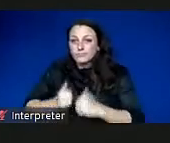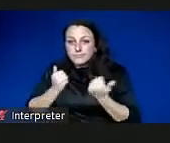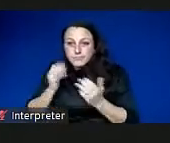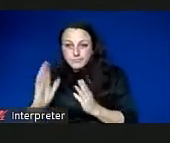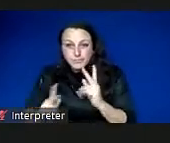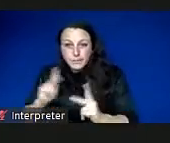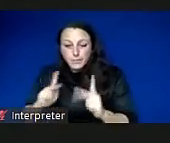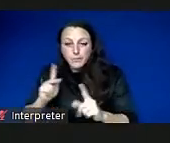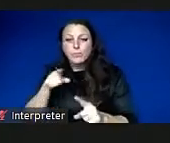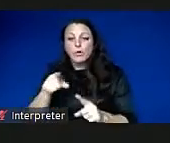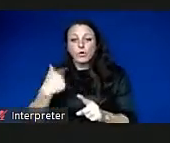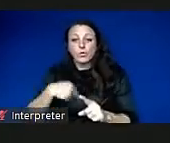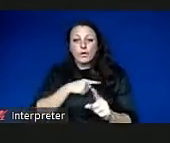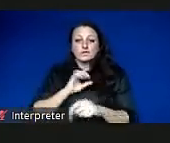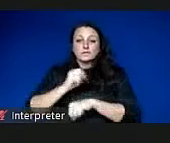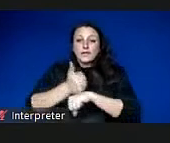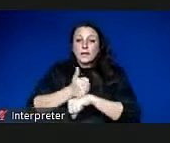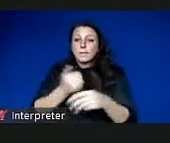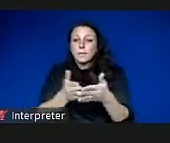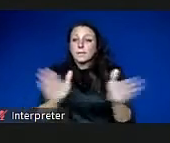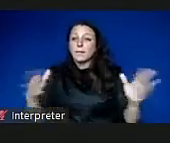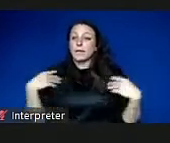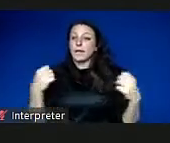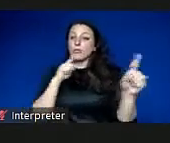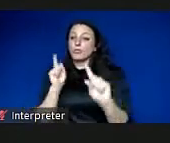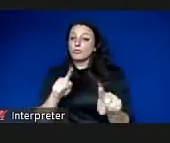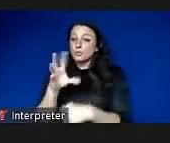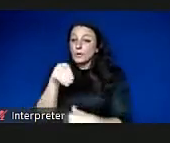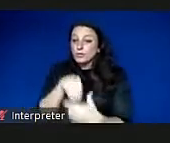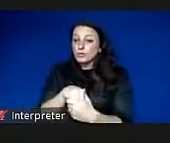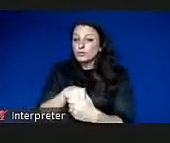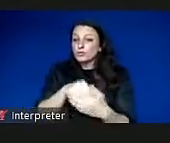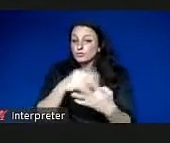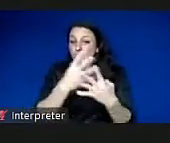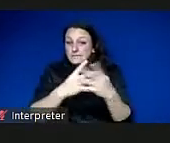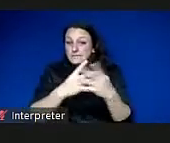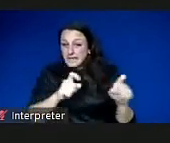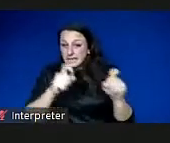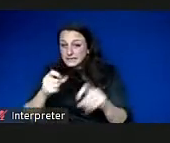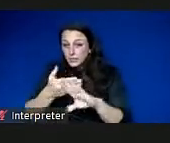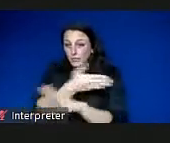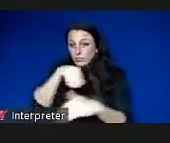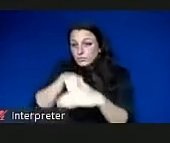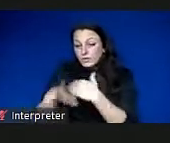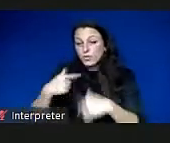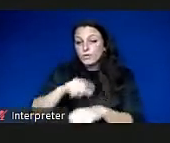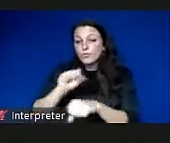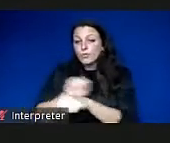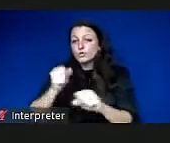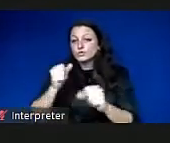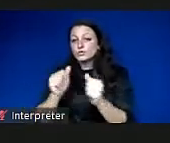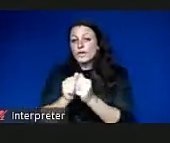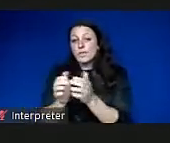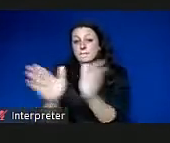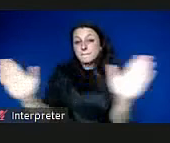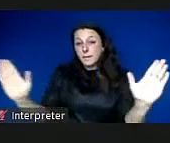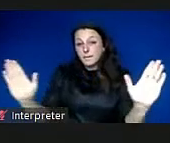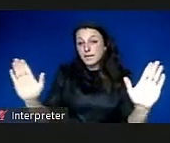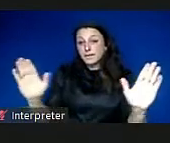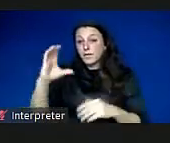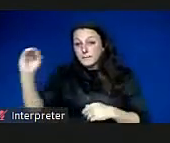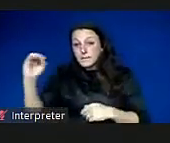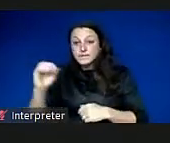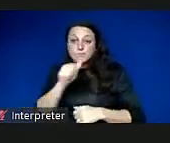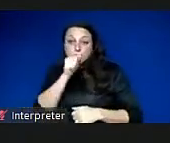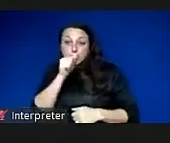order to include surveillance testing. We worked with our public partners and our private partners to ensure that we had all of